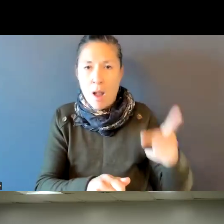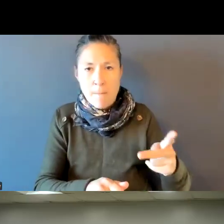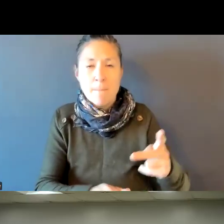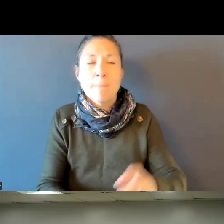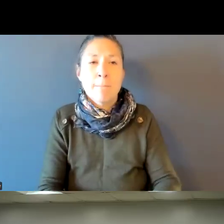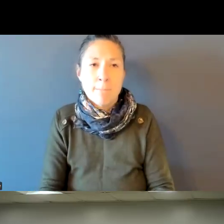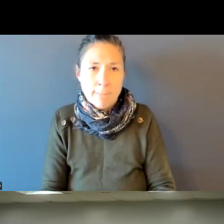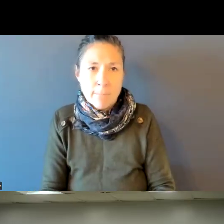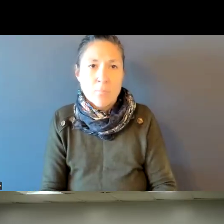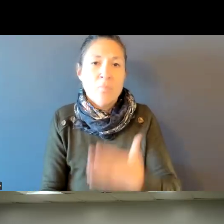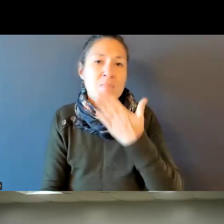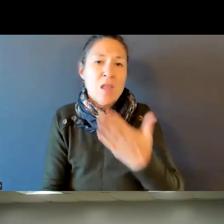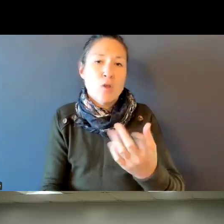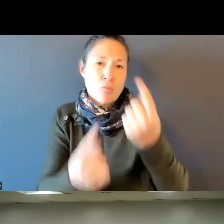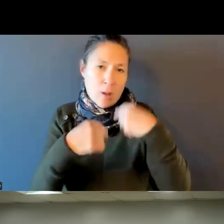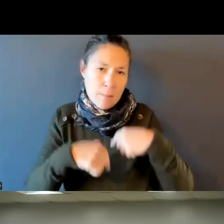appreciate you all being here.